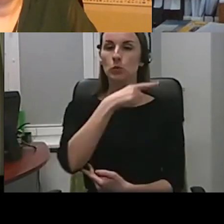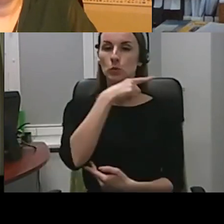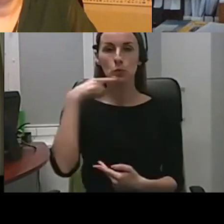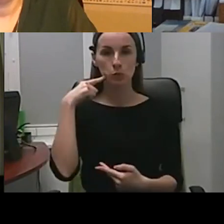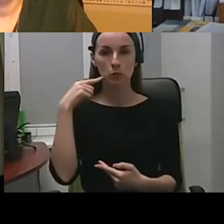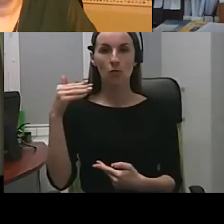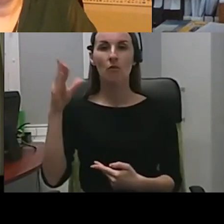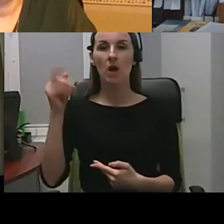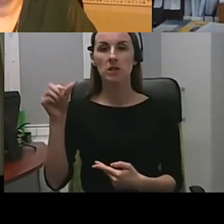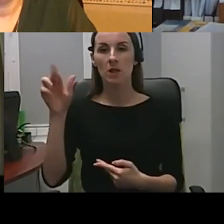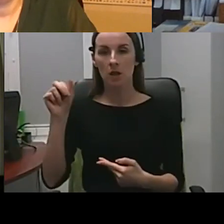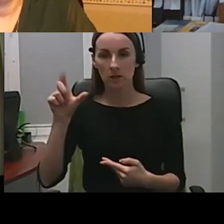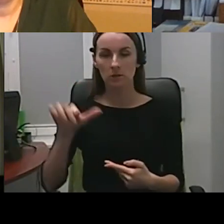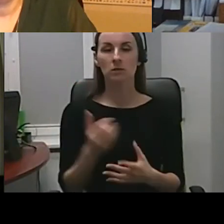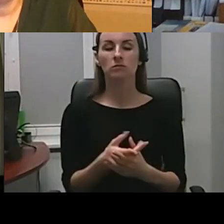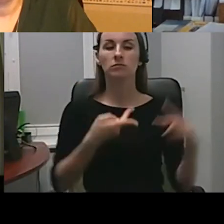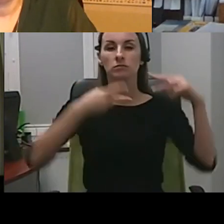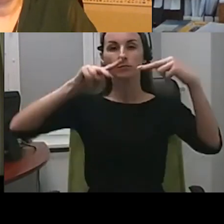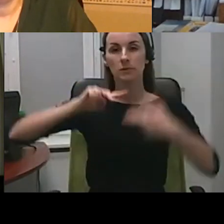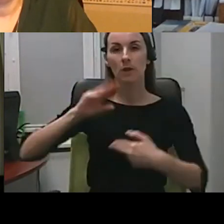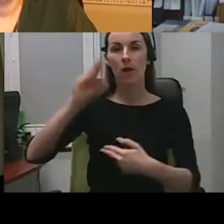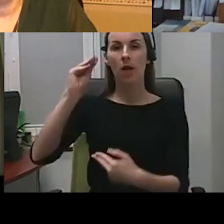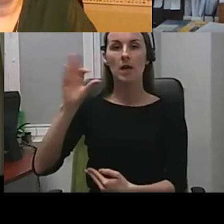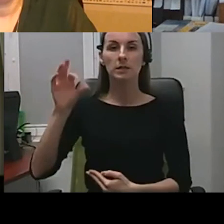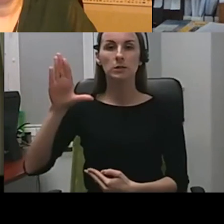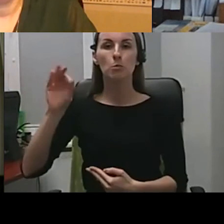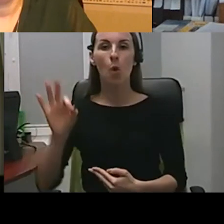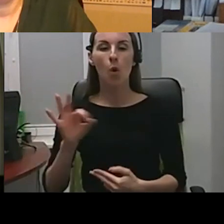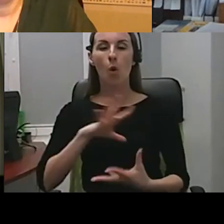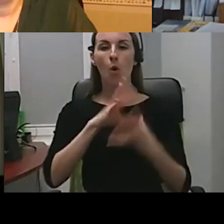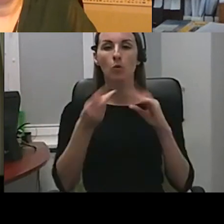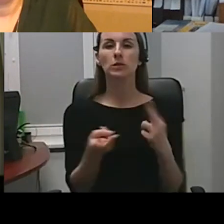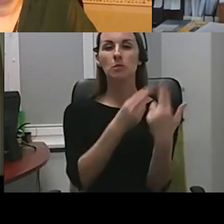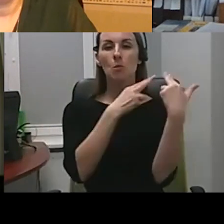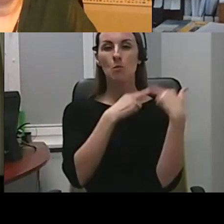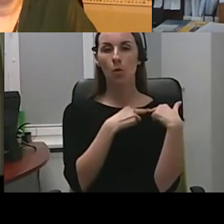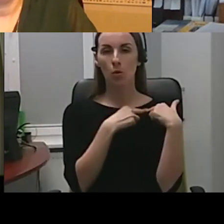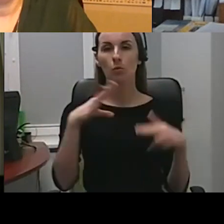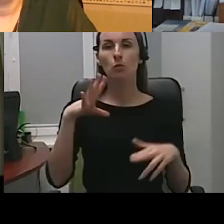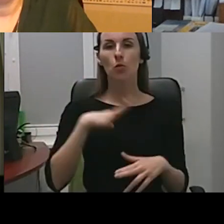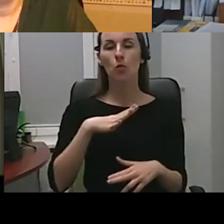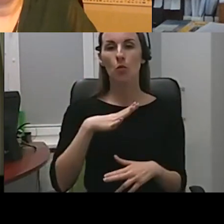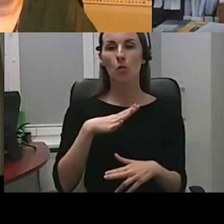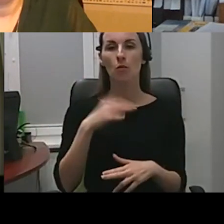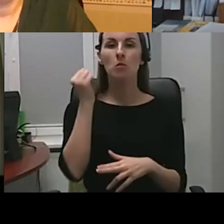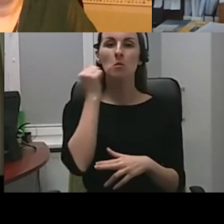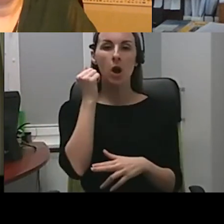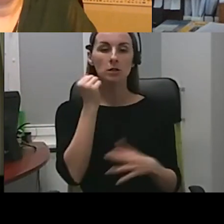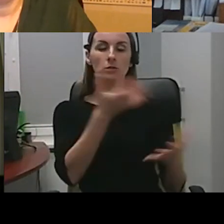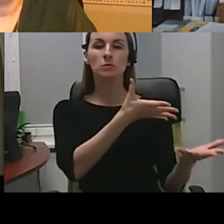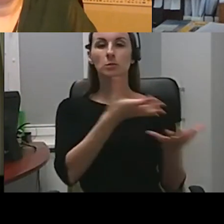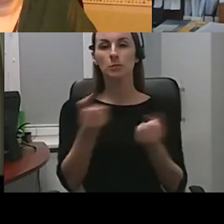all the commitments. And the Moscow Mechanism was adopted in Moscow in 1991. So a new